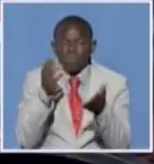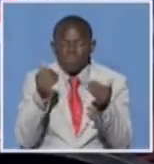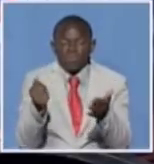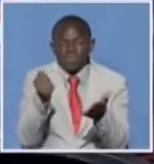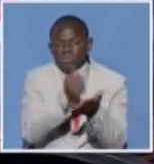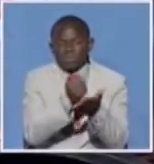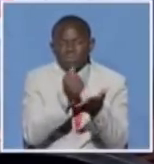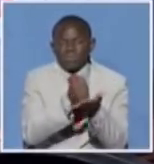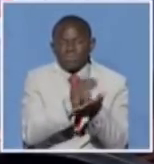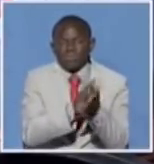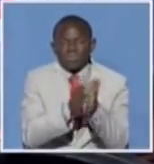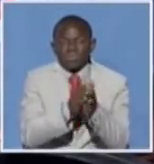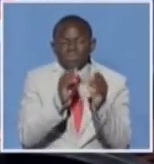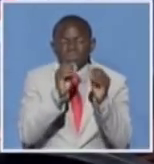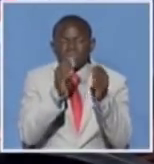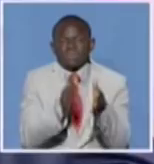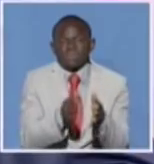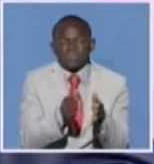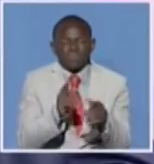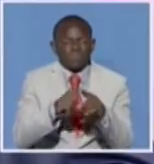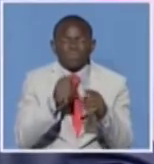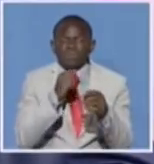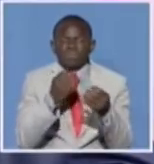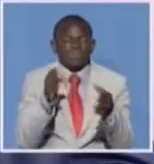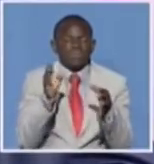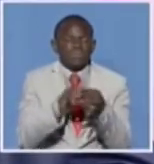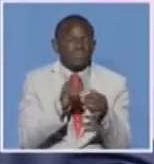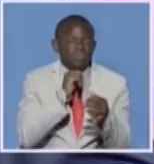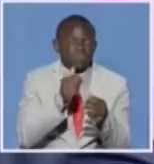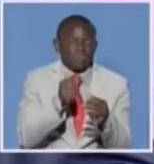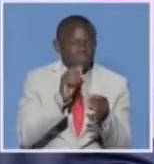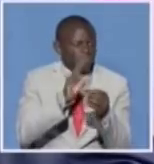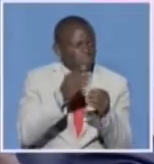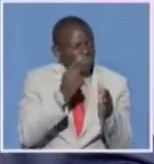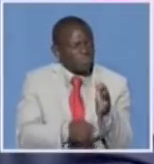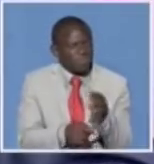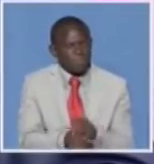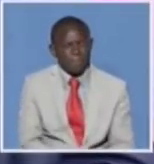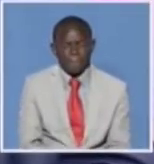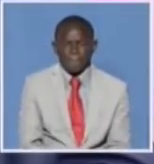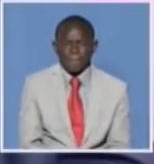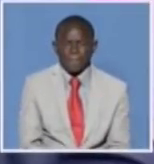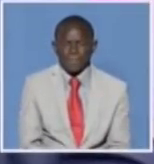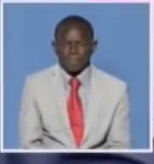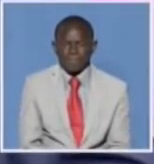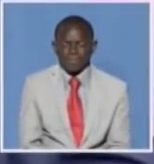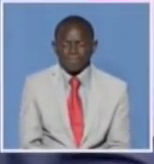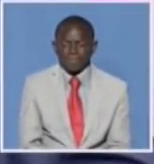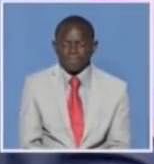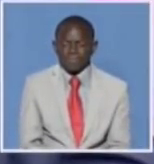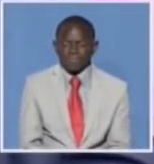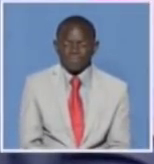the problem? Well, yes, indeed. This year, we noted there was information